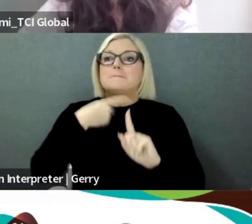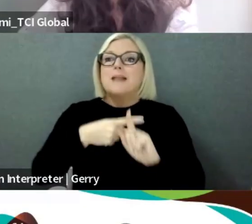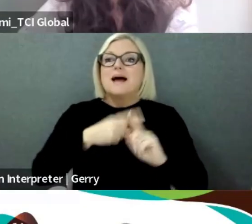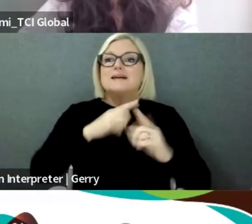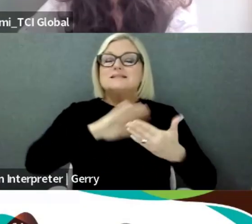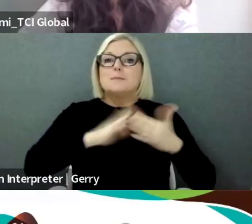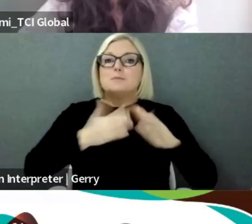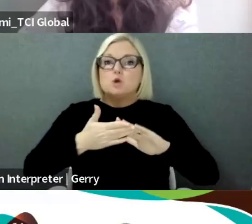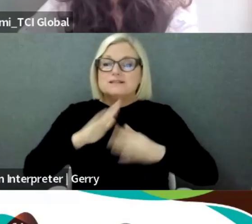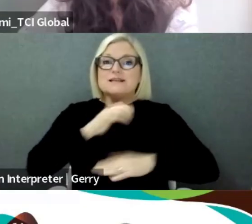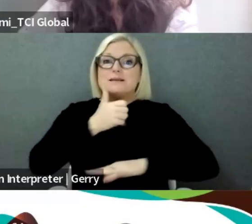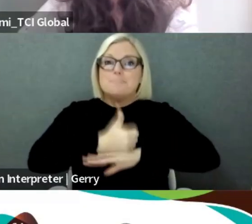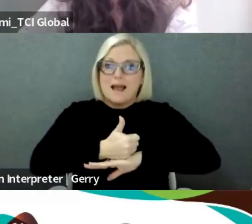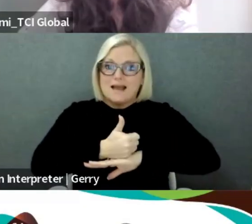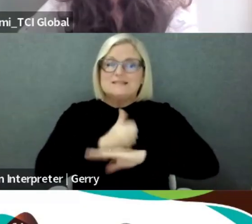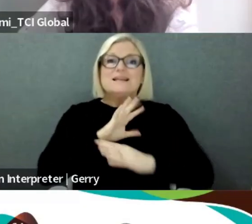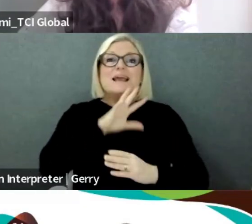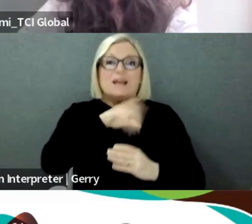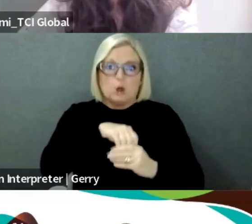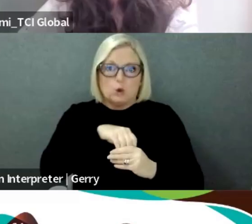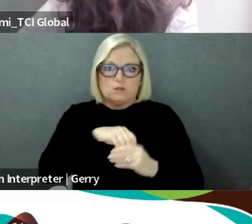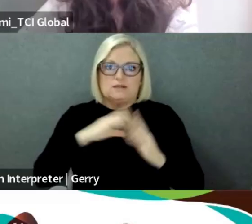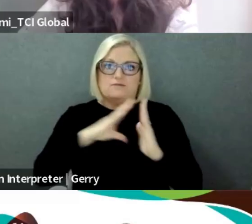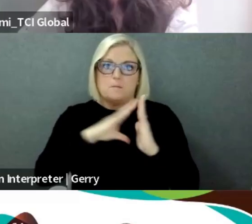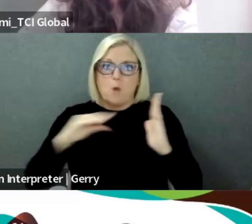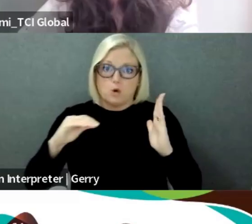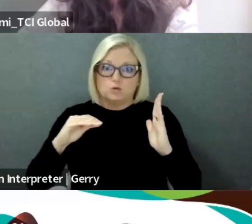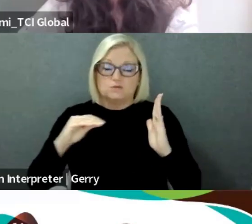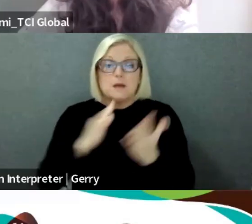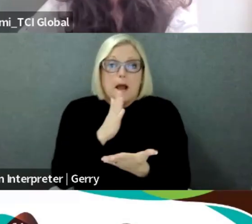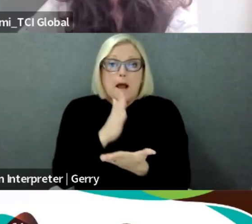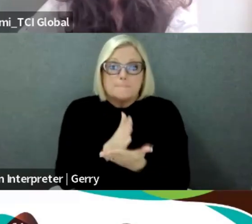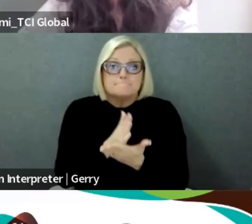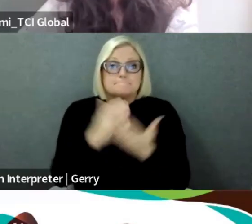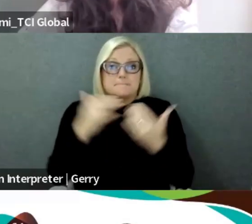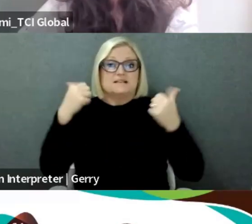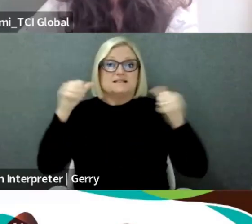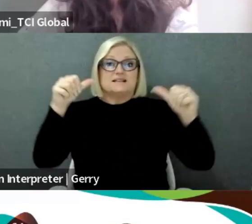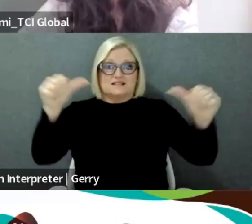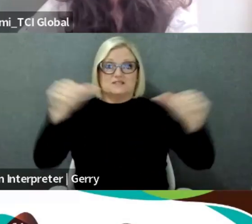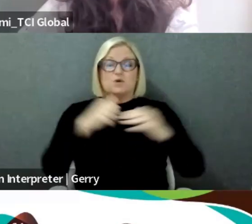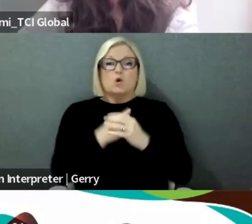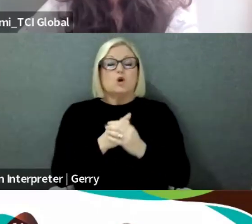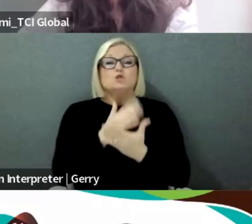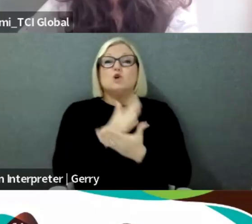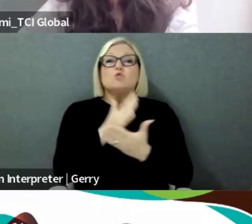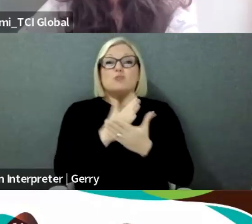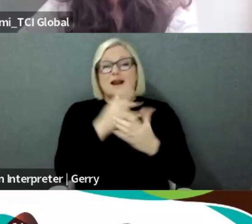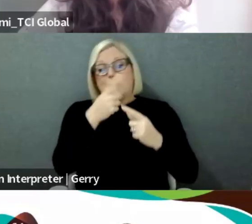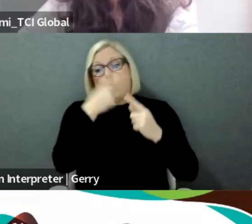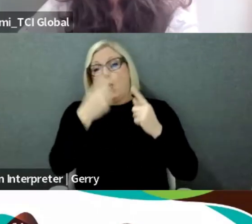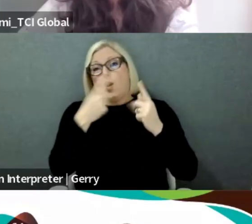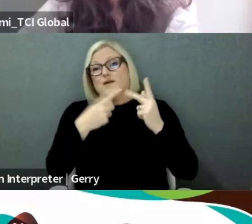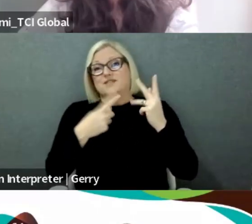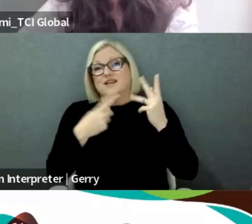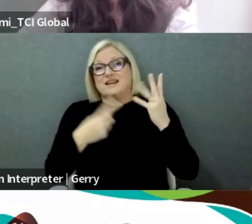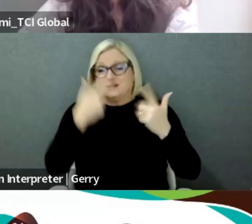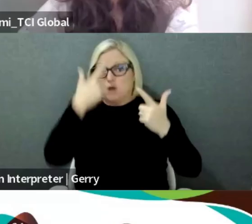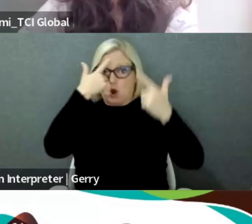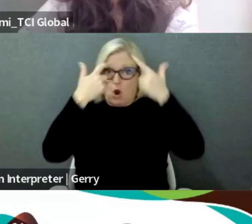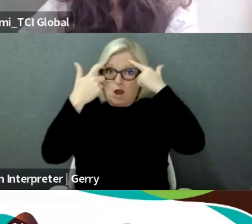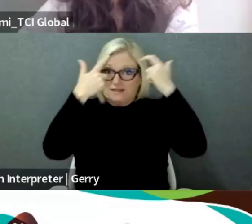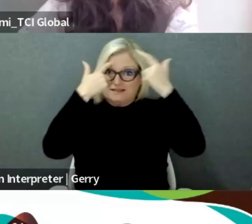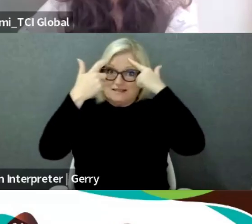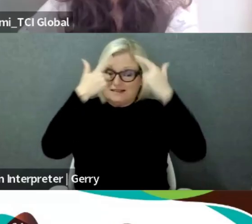inclusive development models are really critical, and they do work. So where all of these enablers exist, community participation